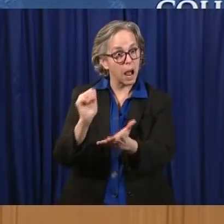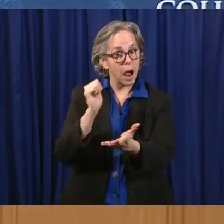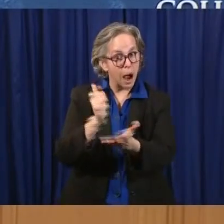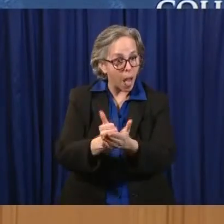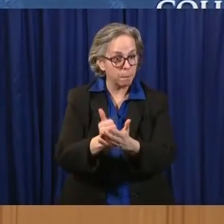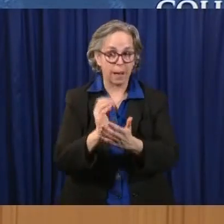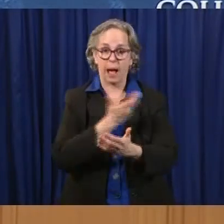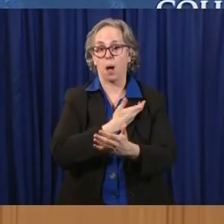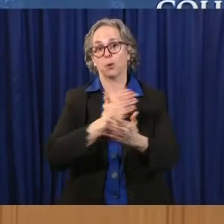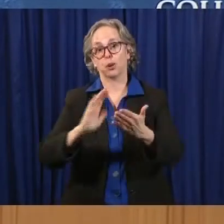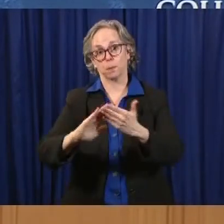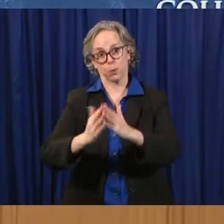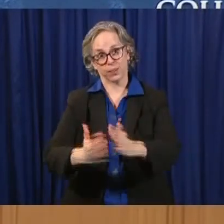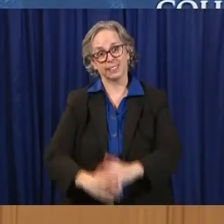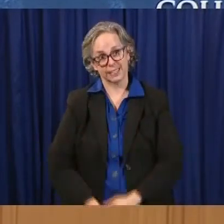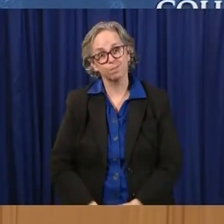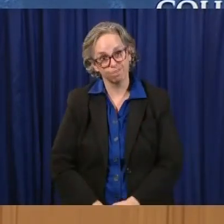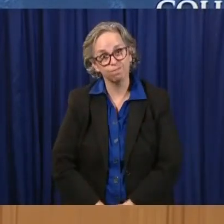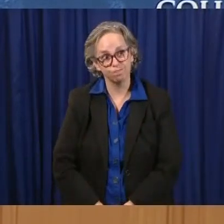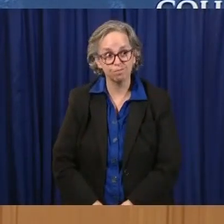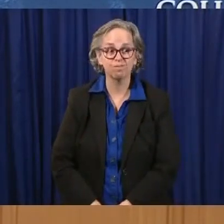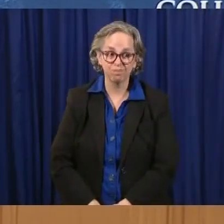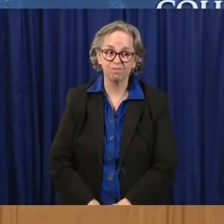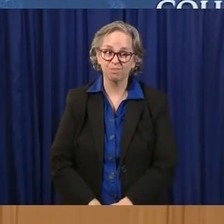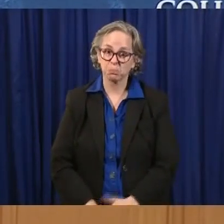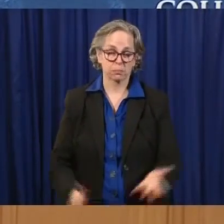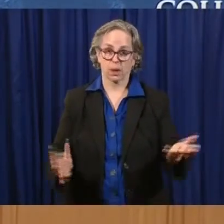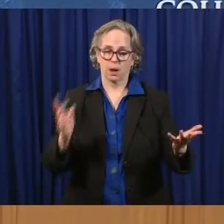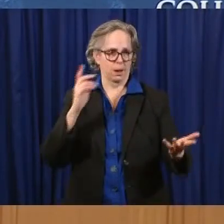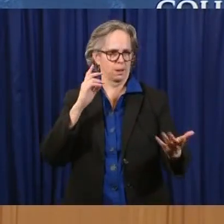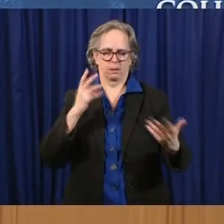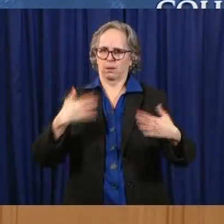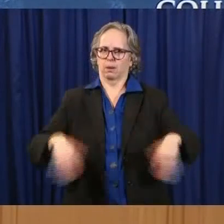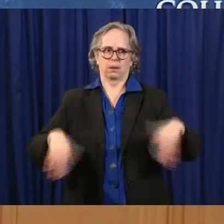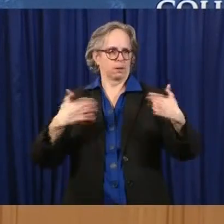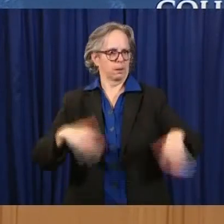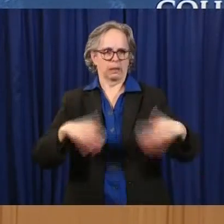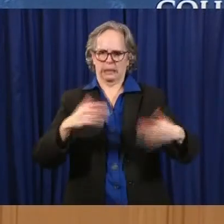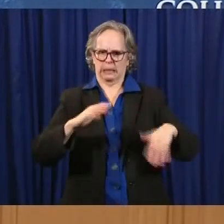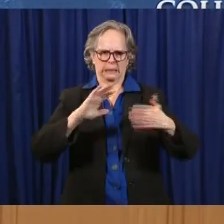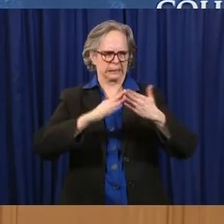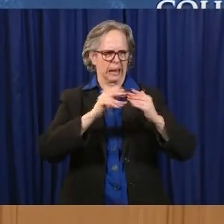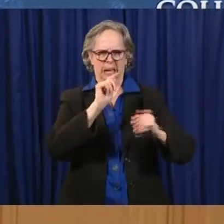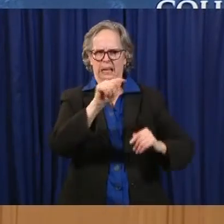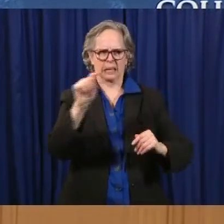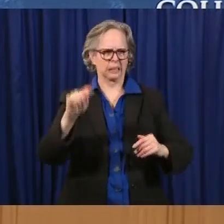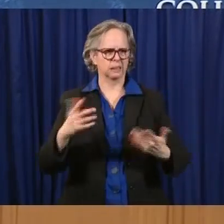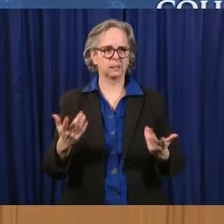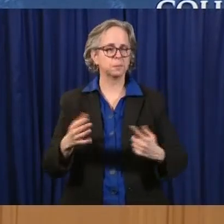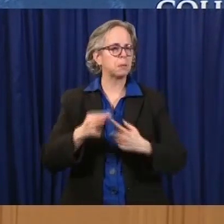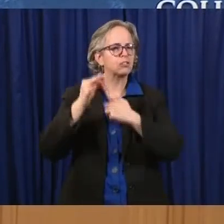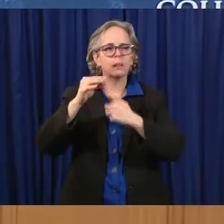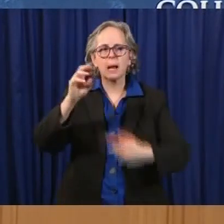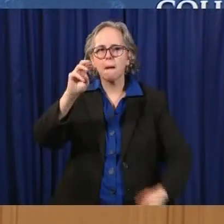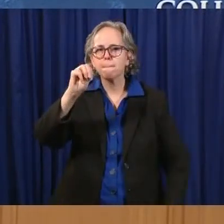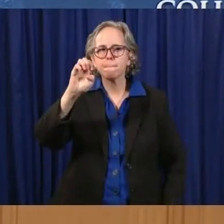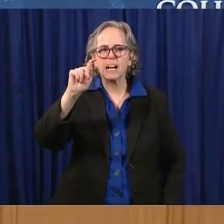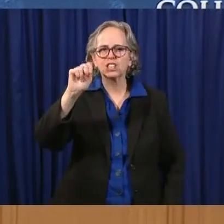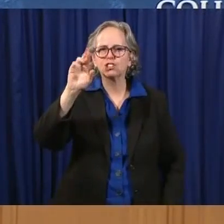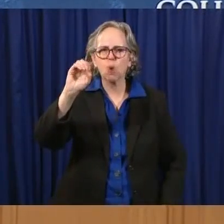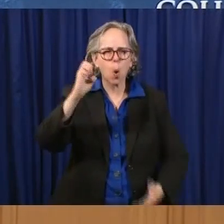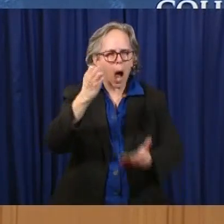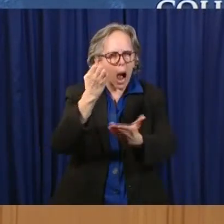Obviously, cities, particularly our metro economies throughout the state that help drive the economy